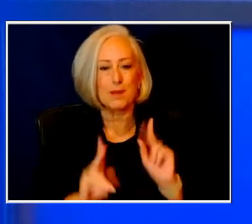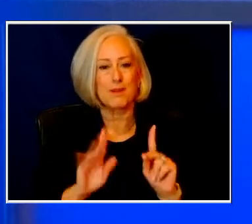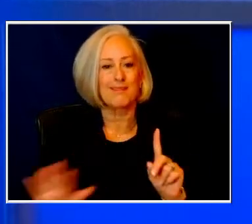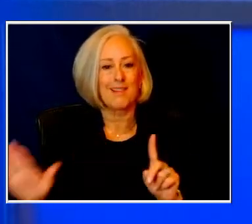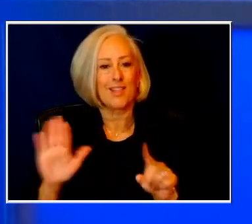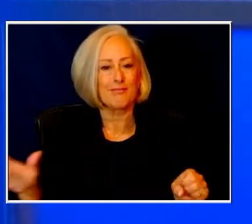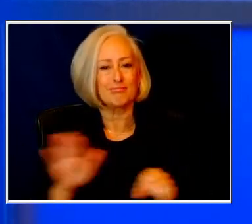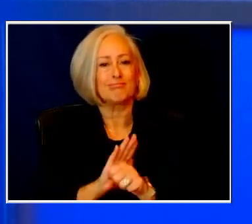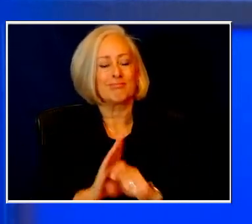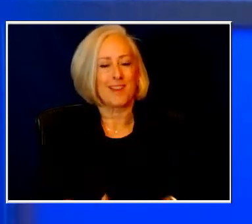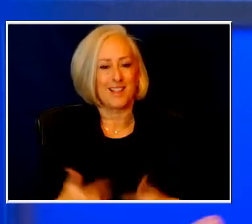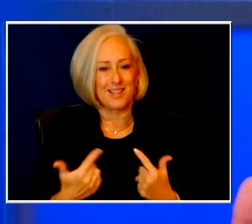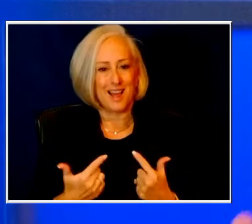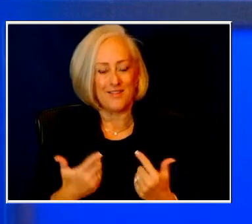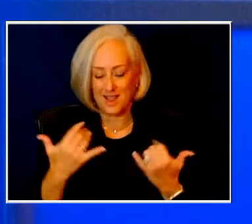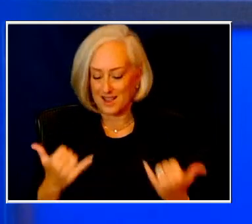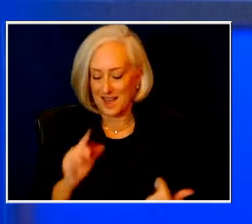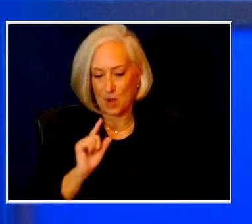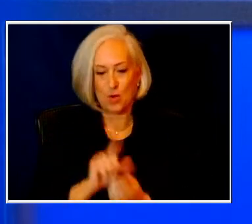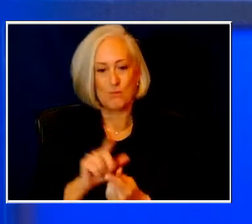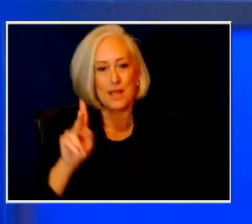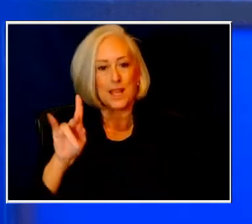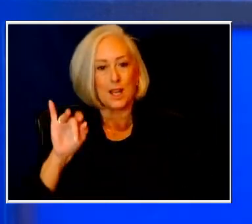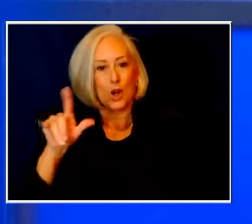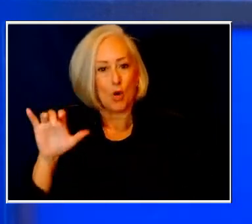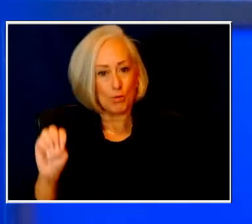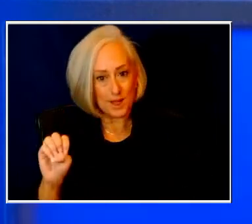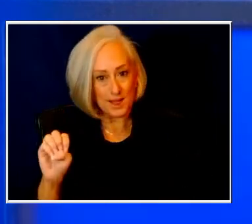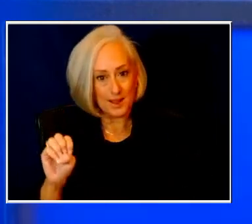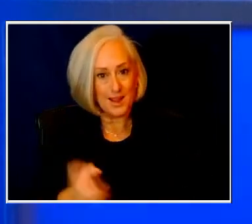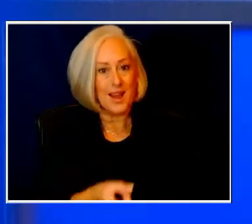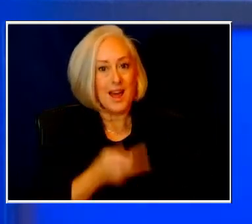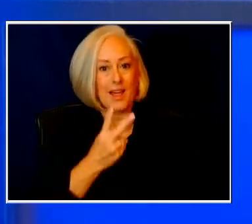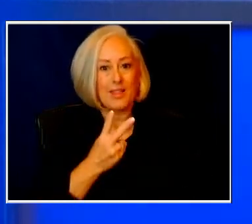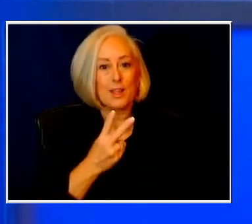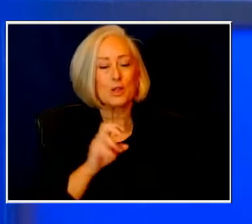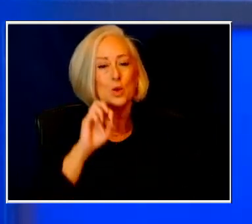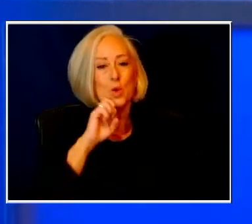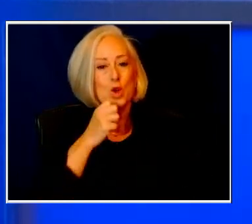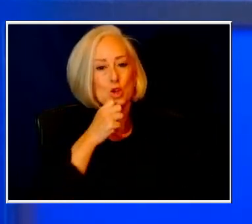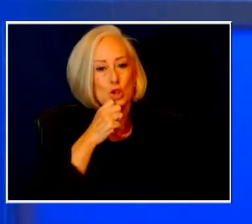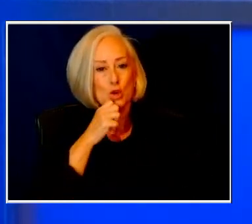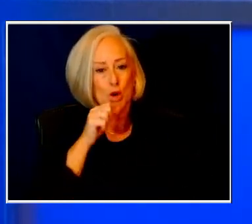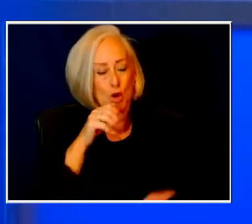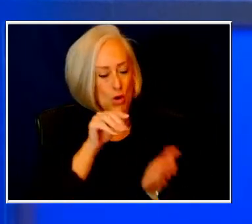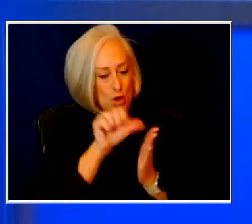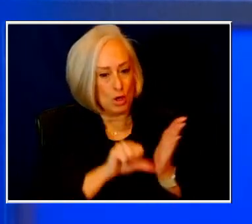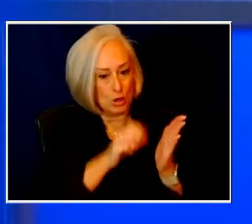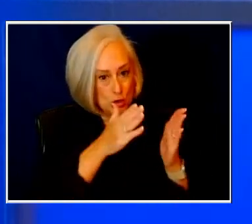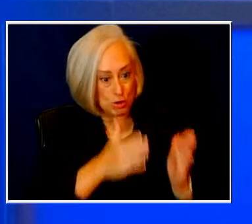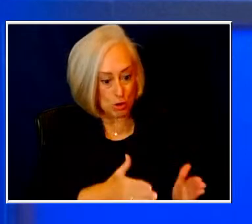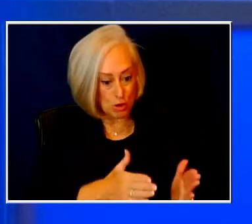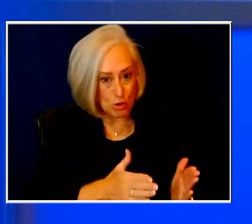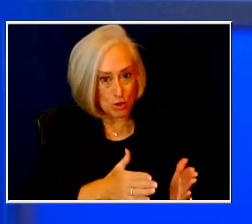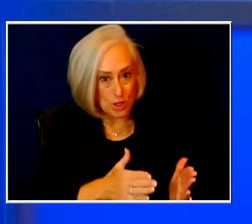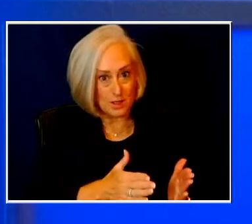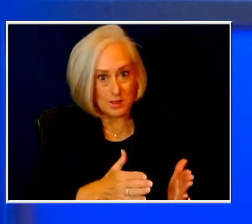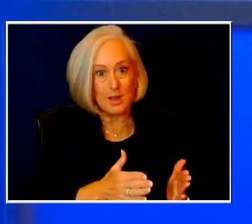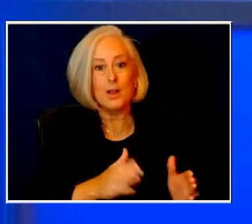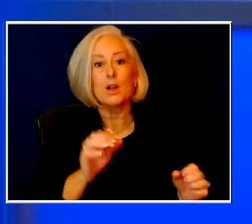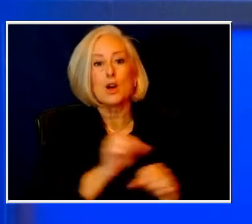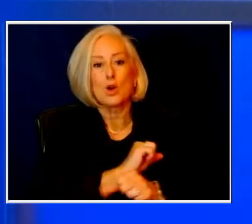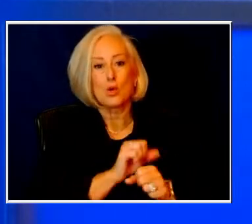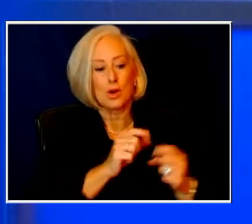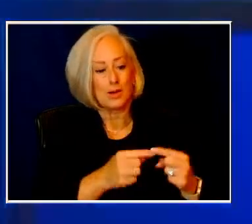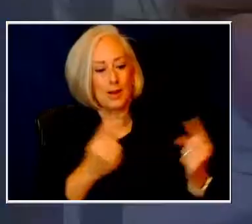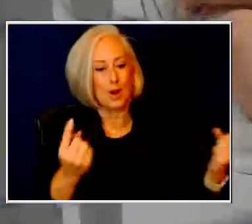two neurosurgeons who work across town from one another, but came together to help get Kolbie out of the hospital and back to